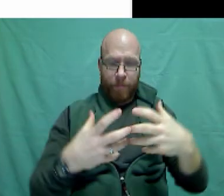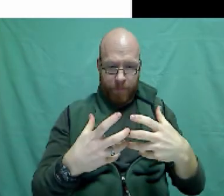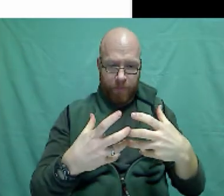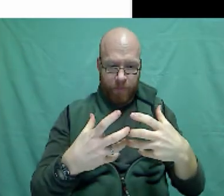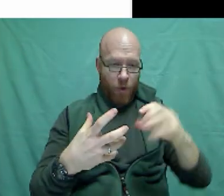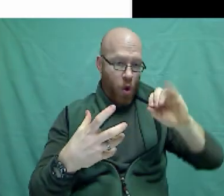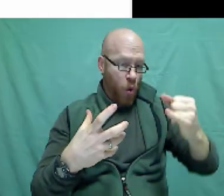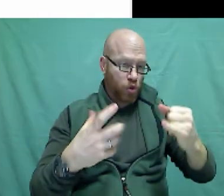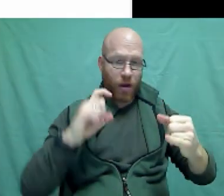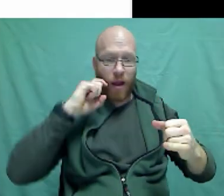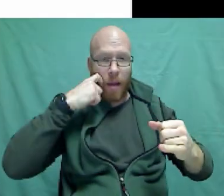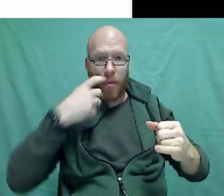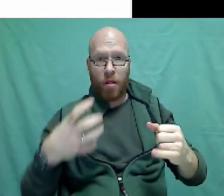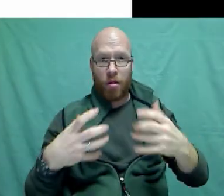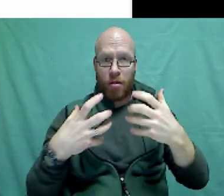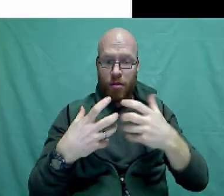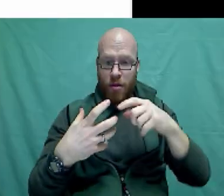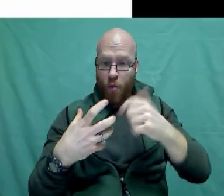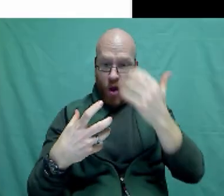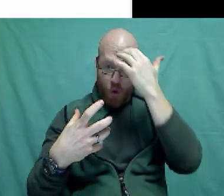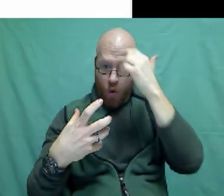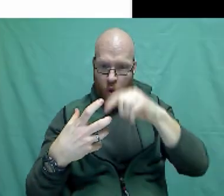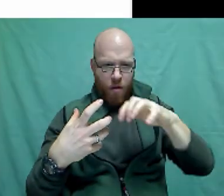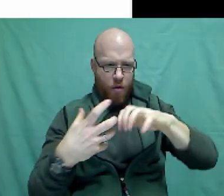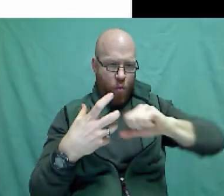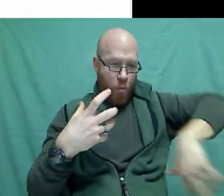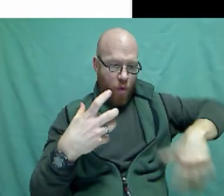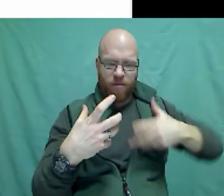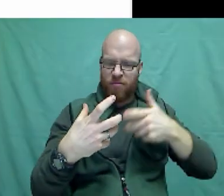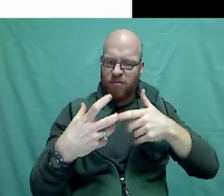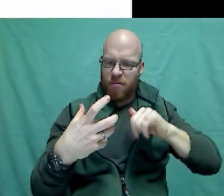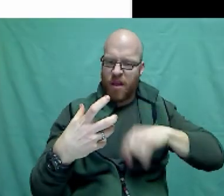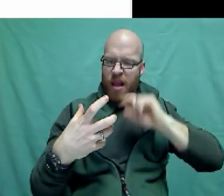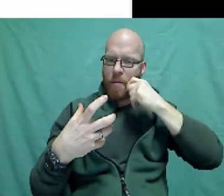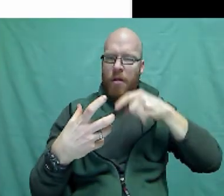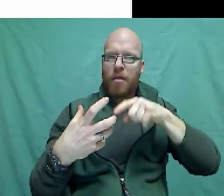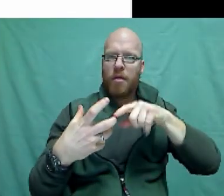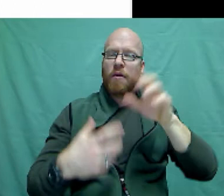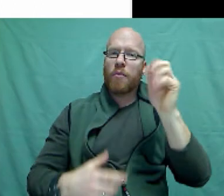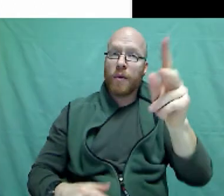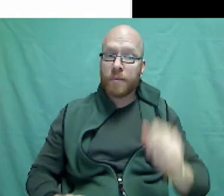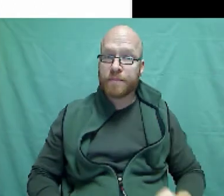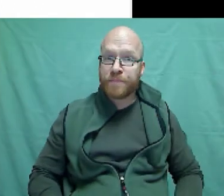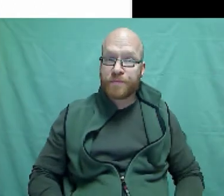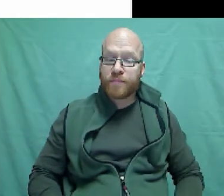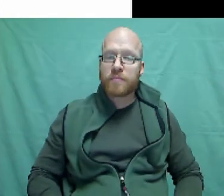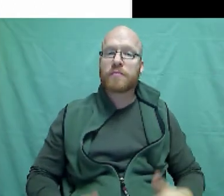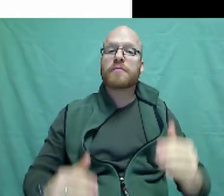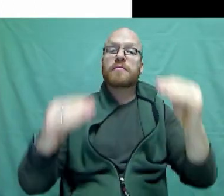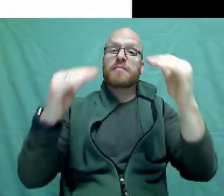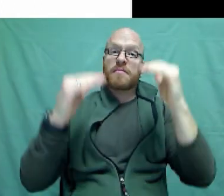kinds, correct? If it's total 50, if I remove the orange juice, what I have left is apple juice.